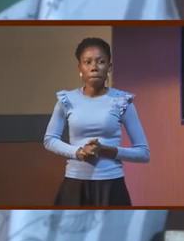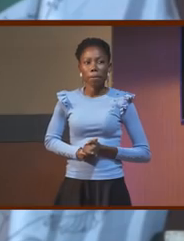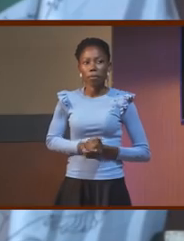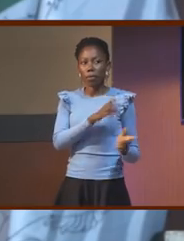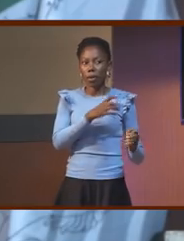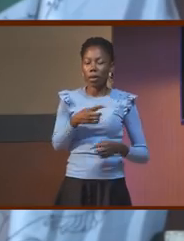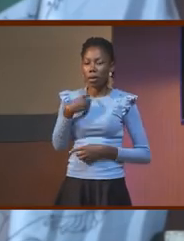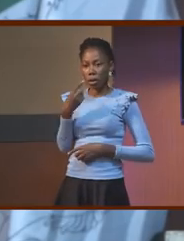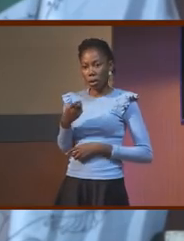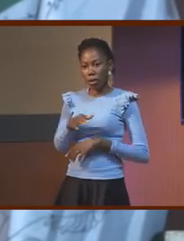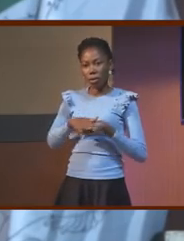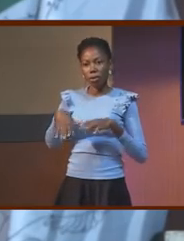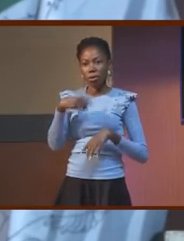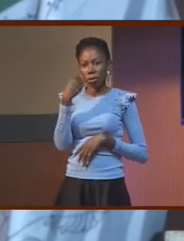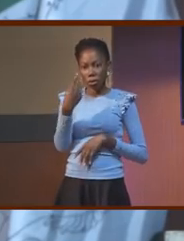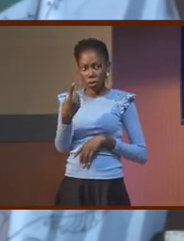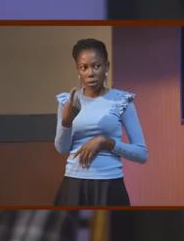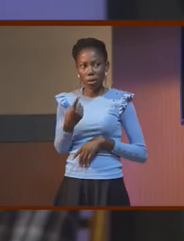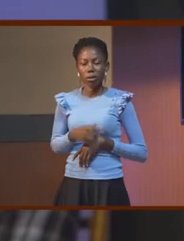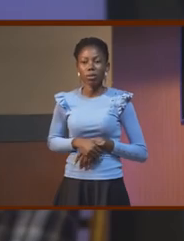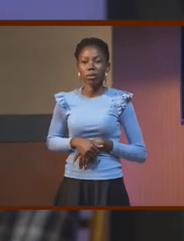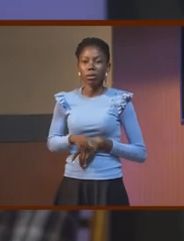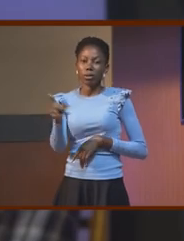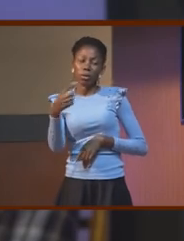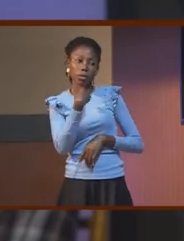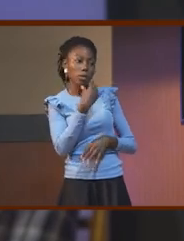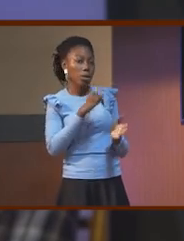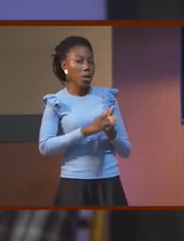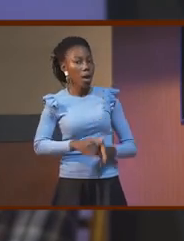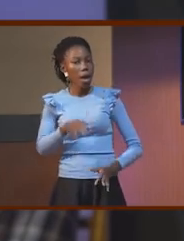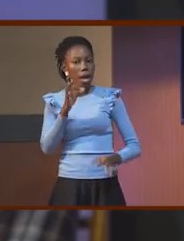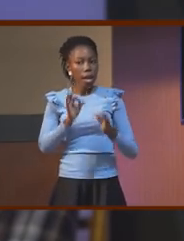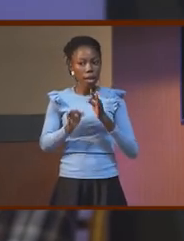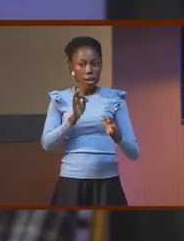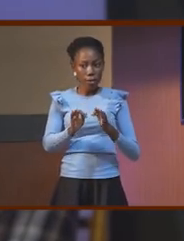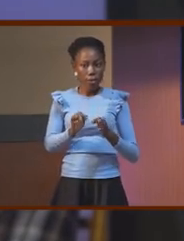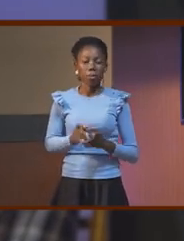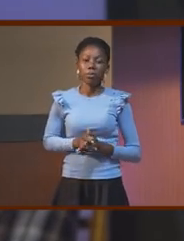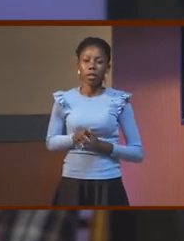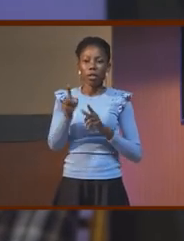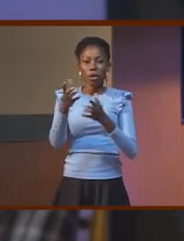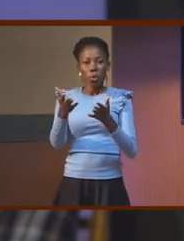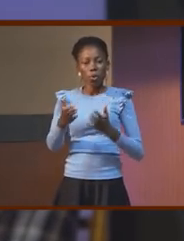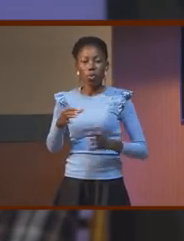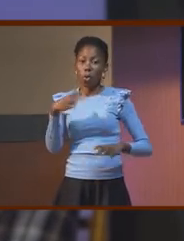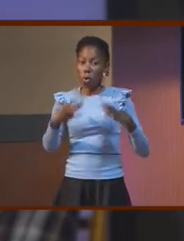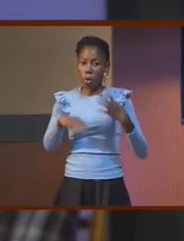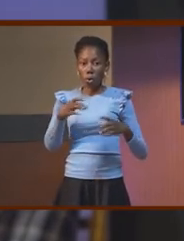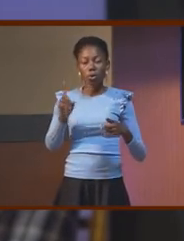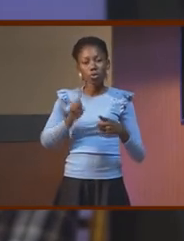Because I still don't understand. Okay. If I want the court to help